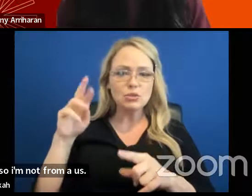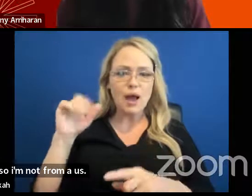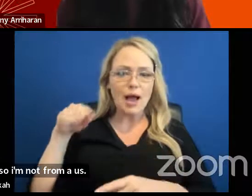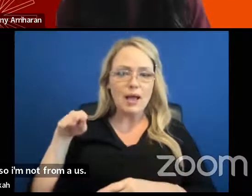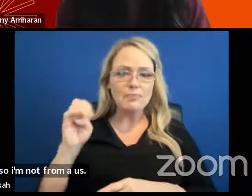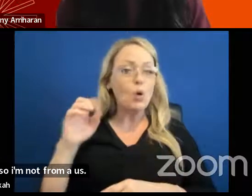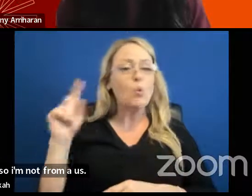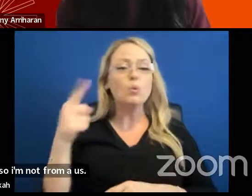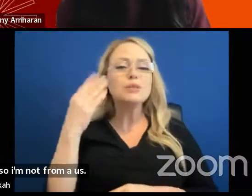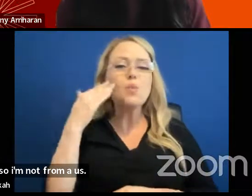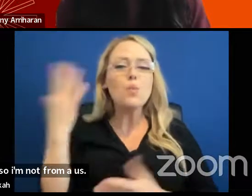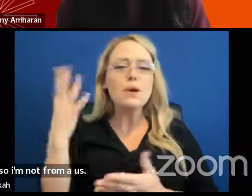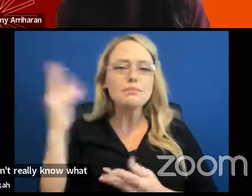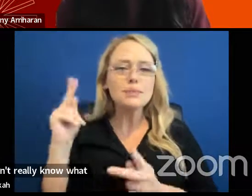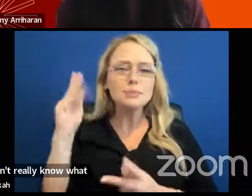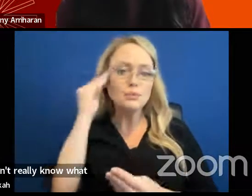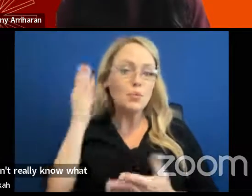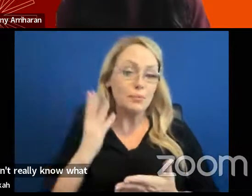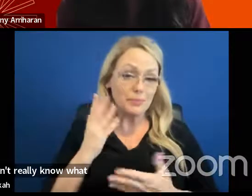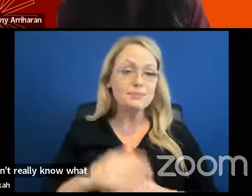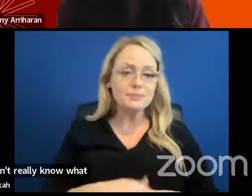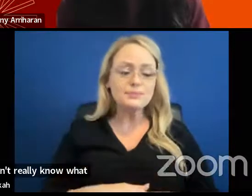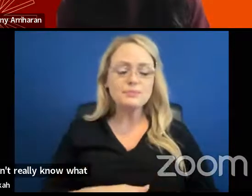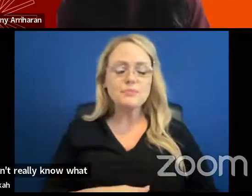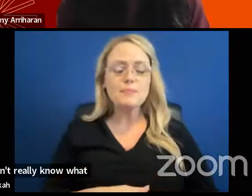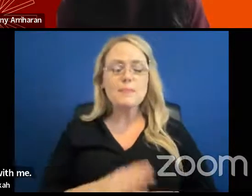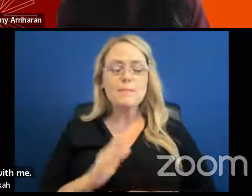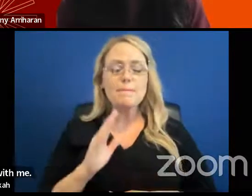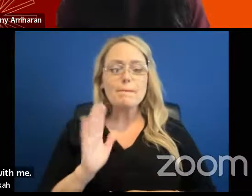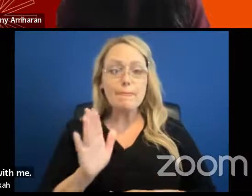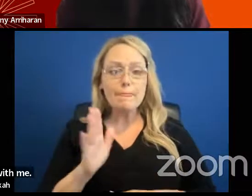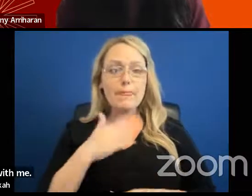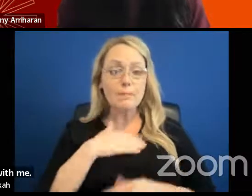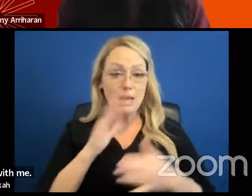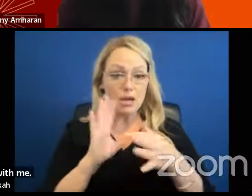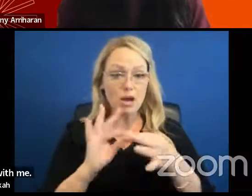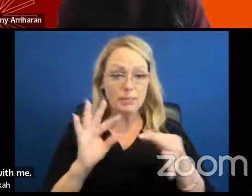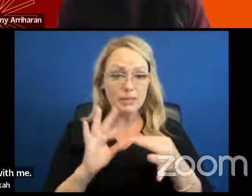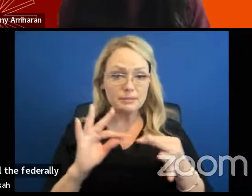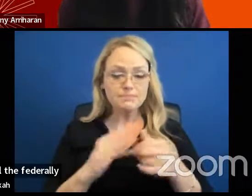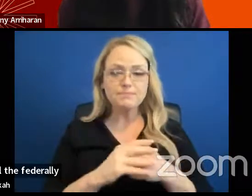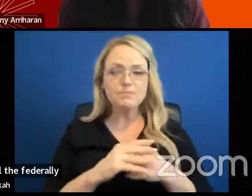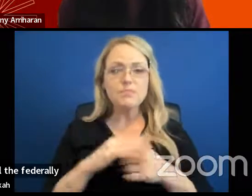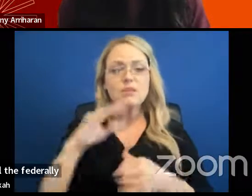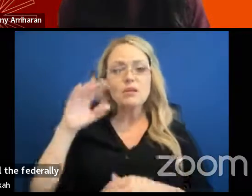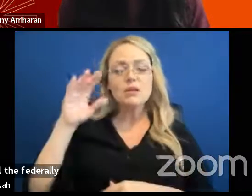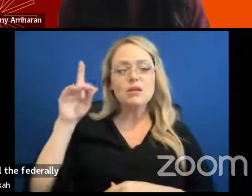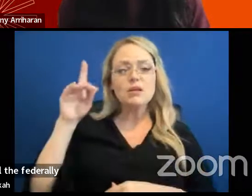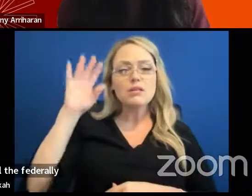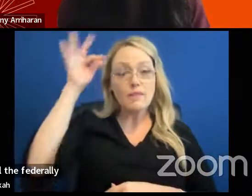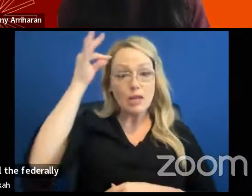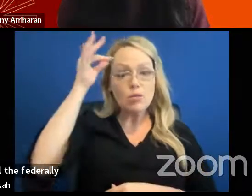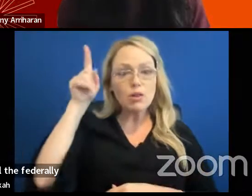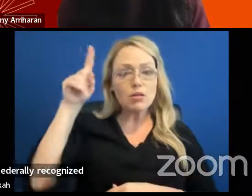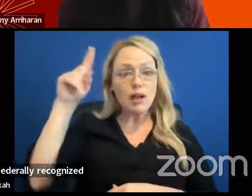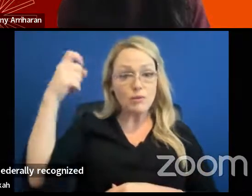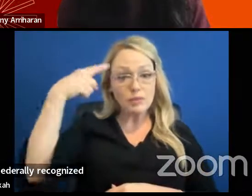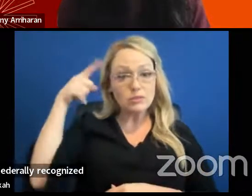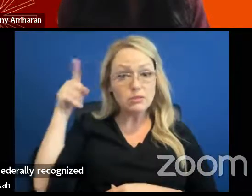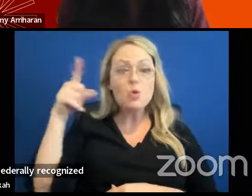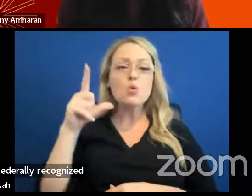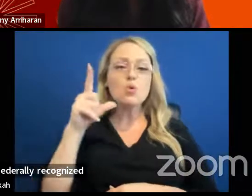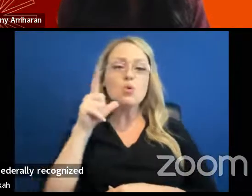me. And what I'll say is that all the federally recognized tribes were created through